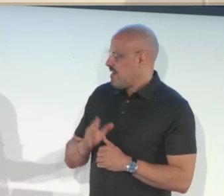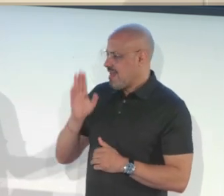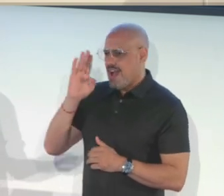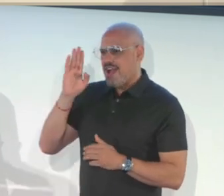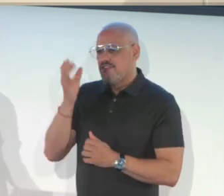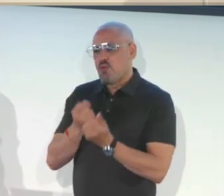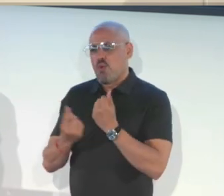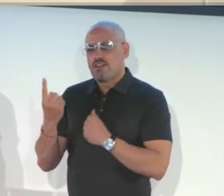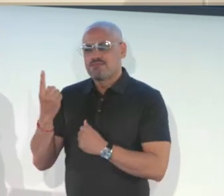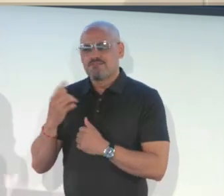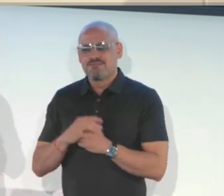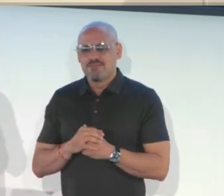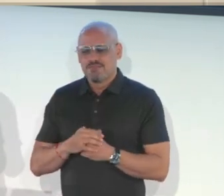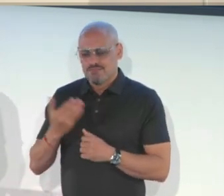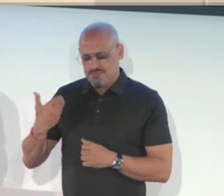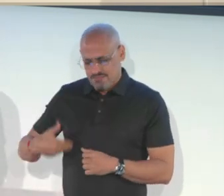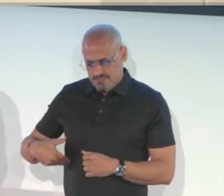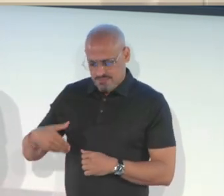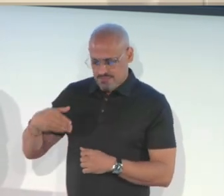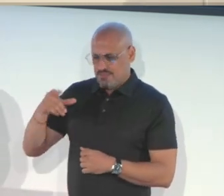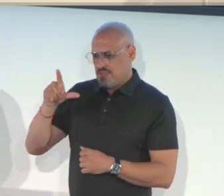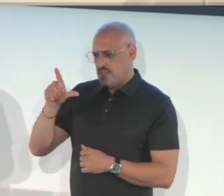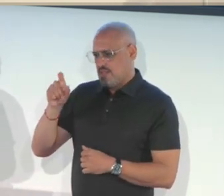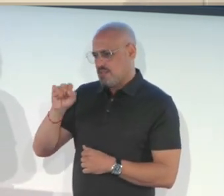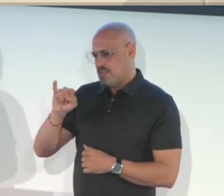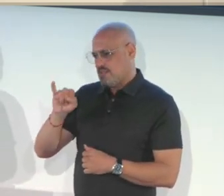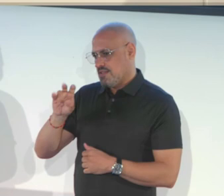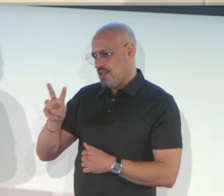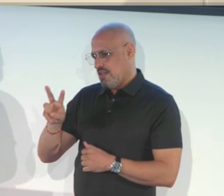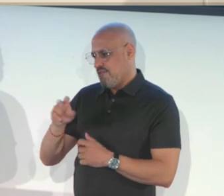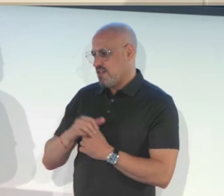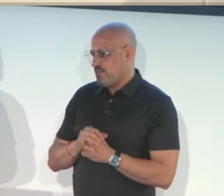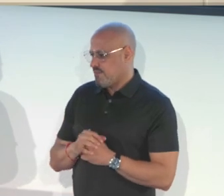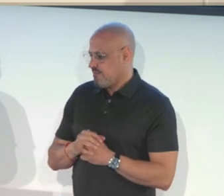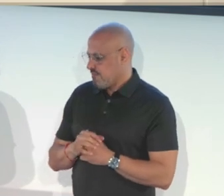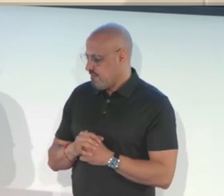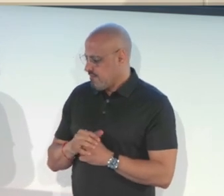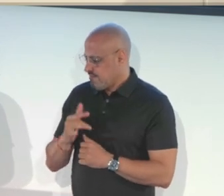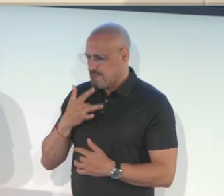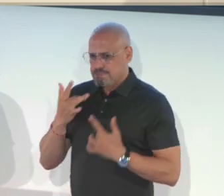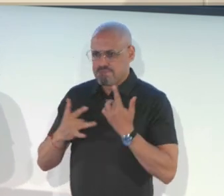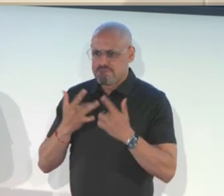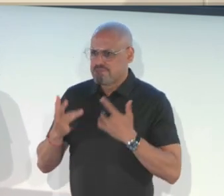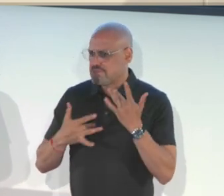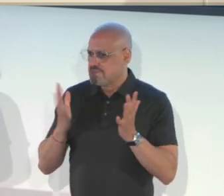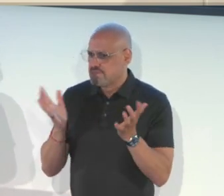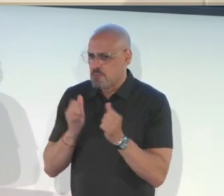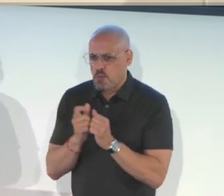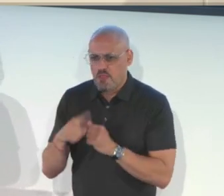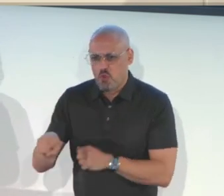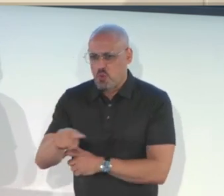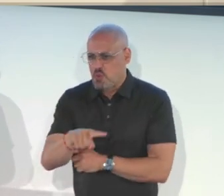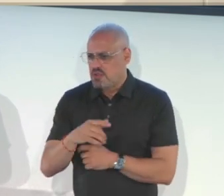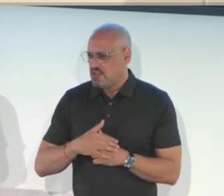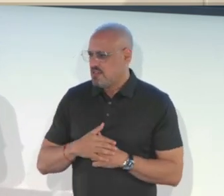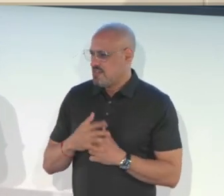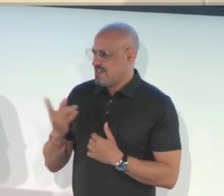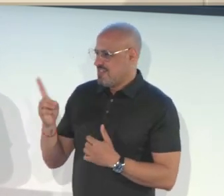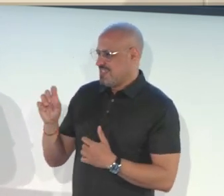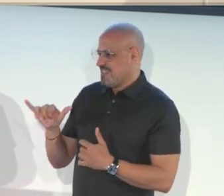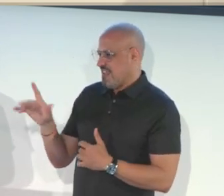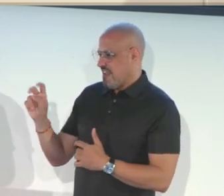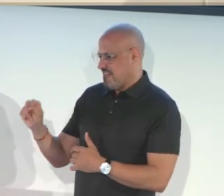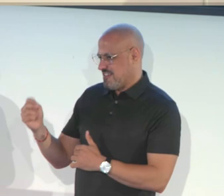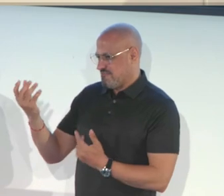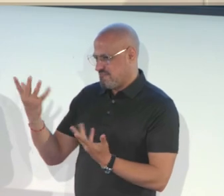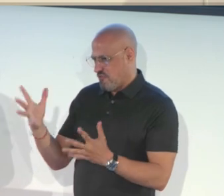Hi, everyone. My name is Liv. And I'm excited to talk to you today, as Dylan introduced,